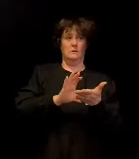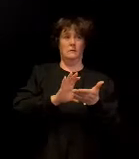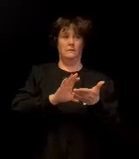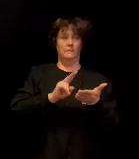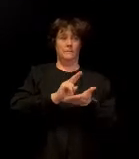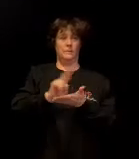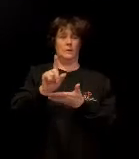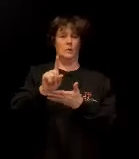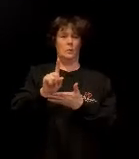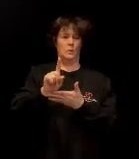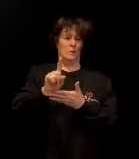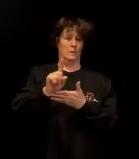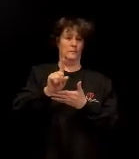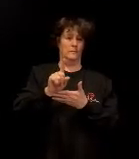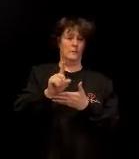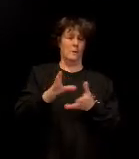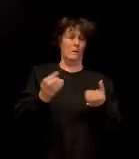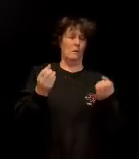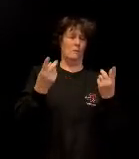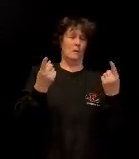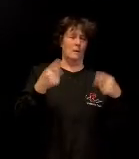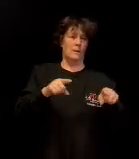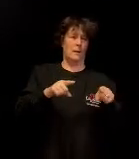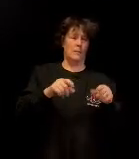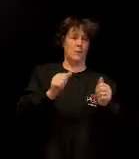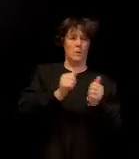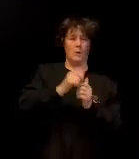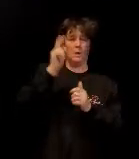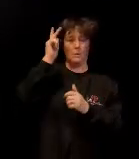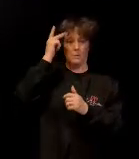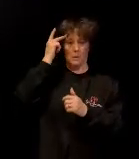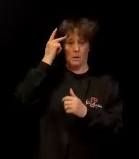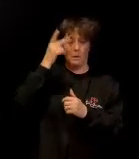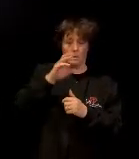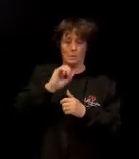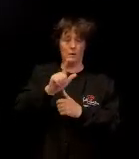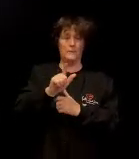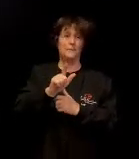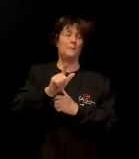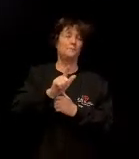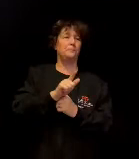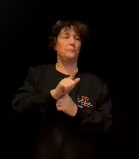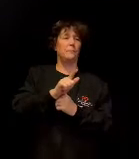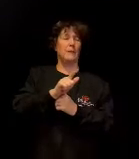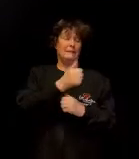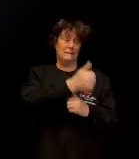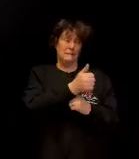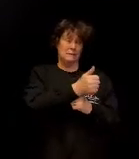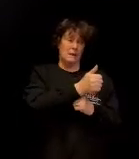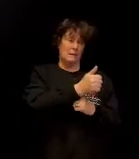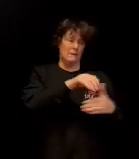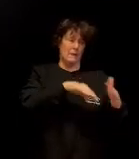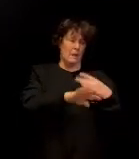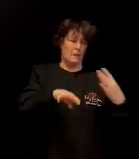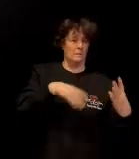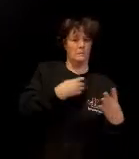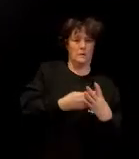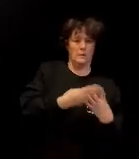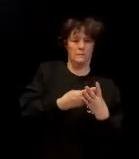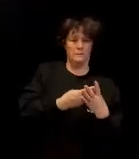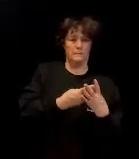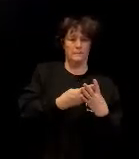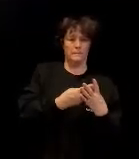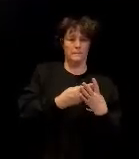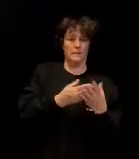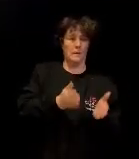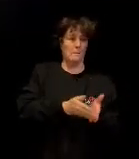there is a lot going on with Paul. He had been imprisoned. They'd been